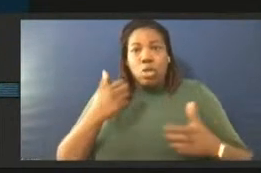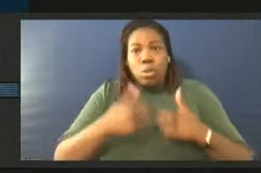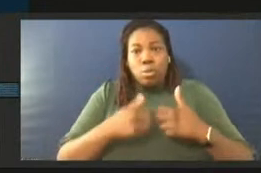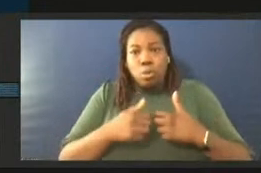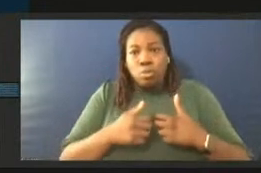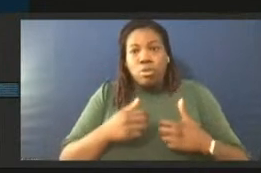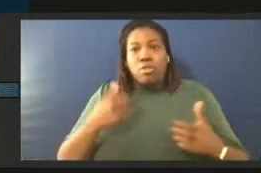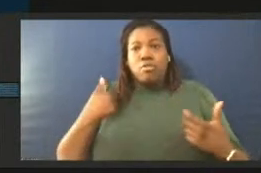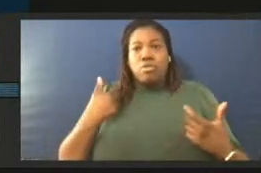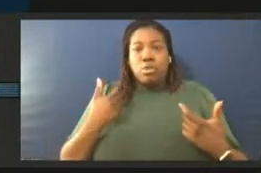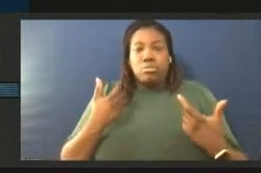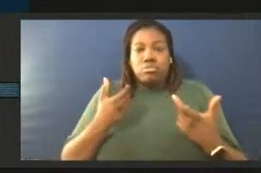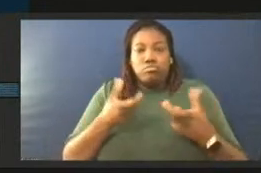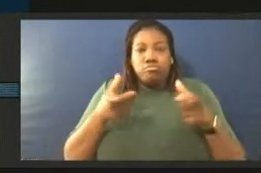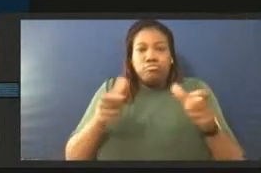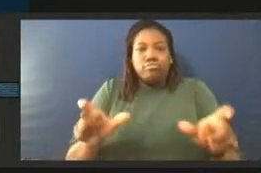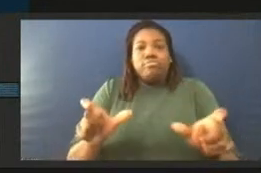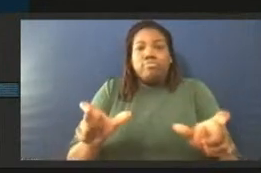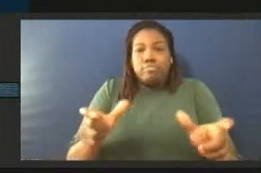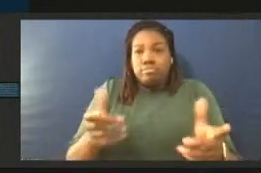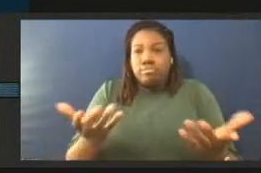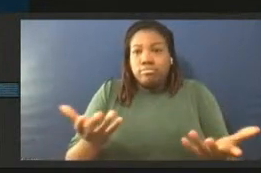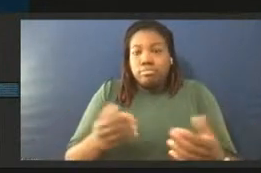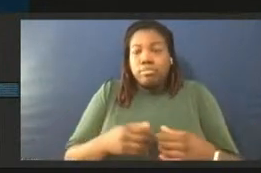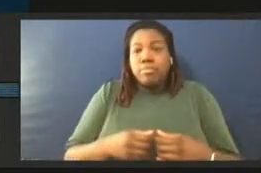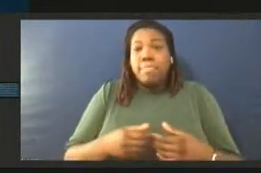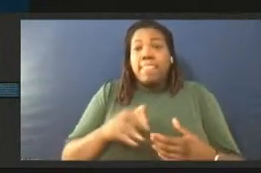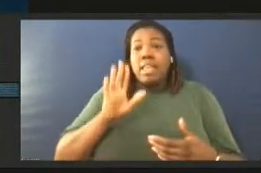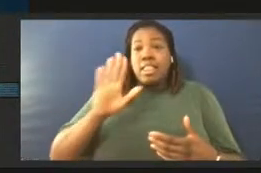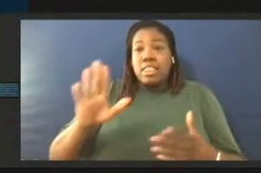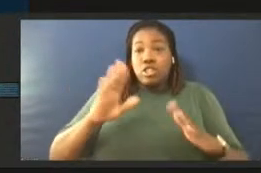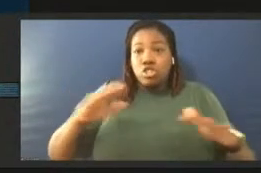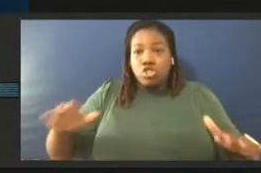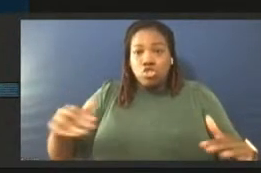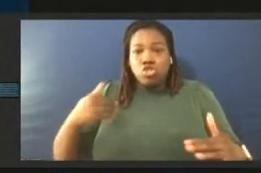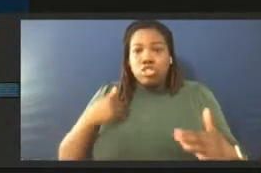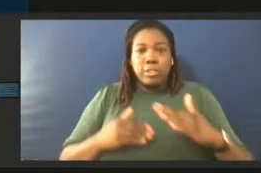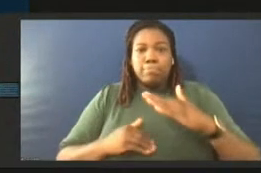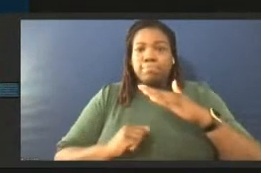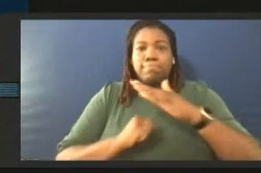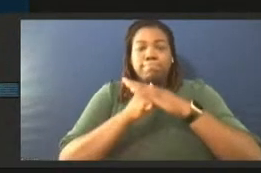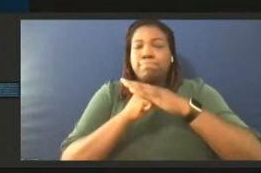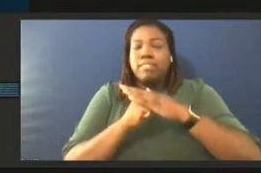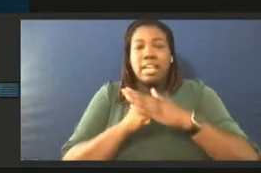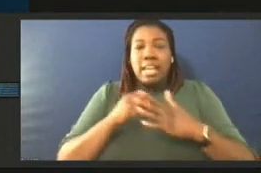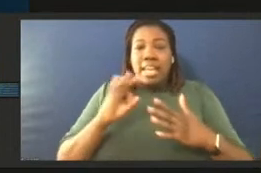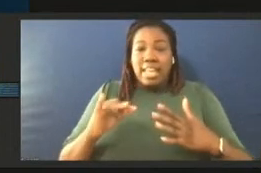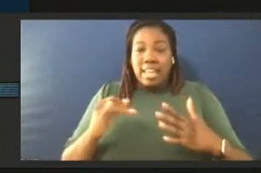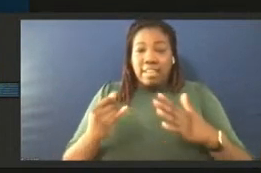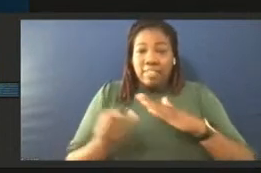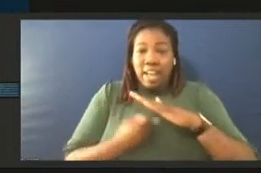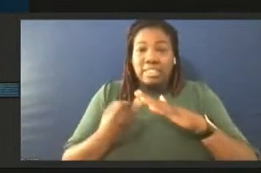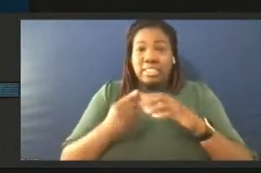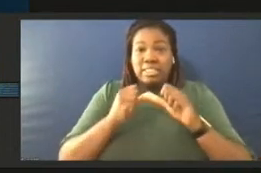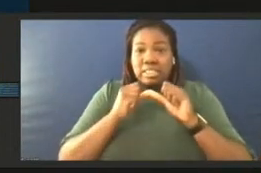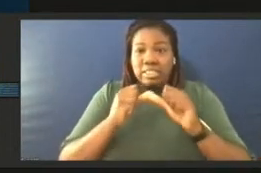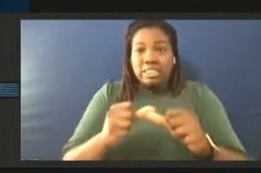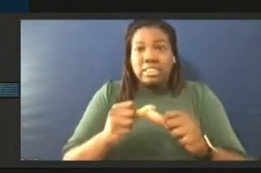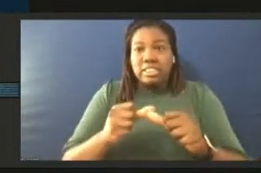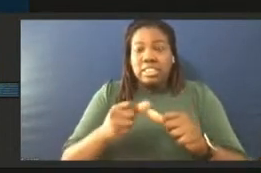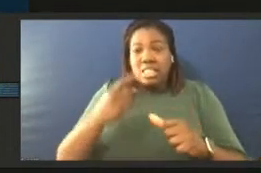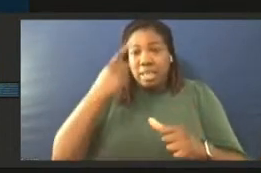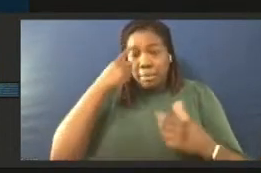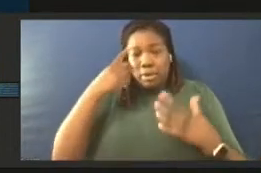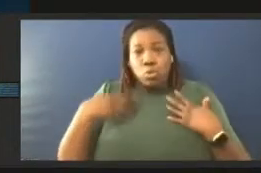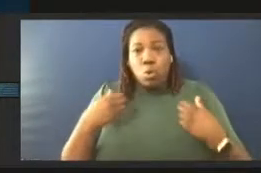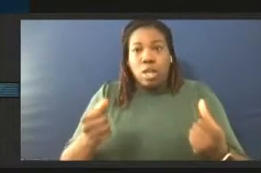closures. 14% of children are approaching their limits, saying if social isolation continues, their mental